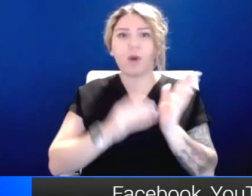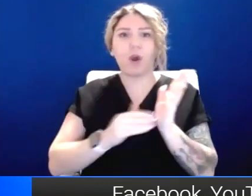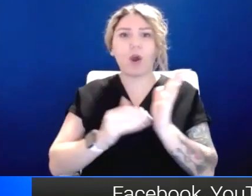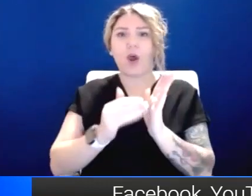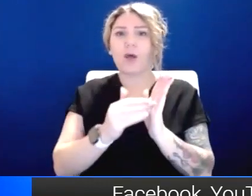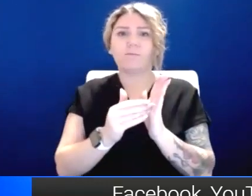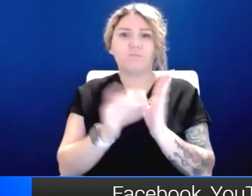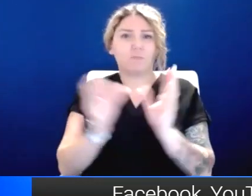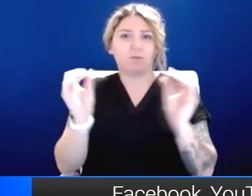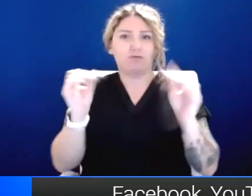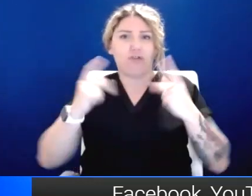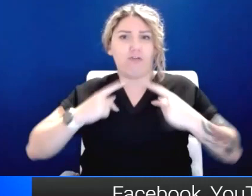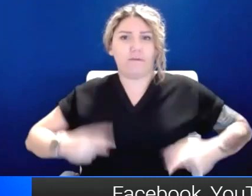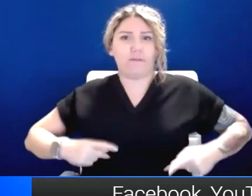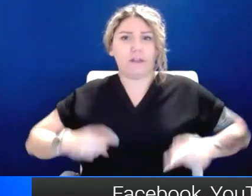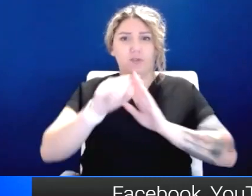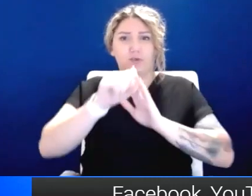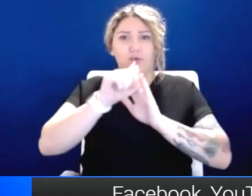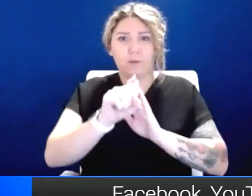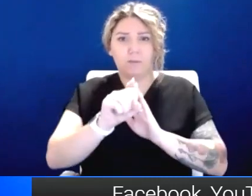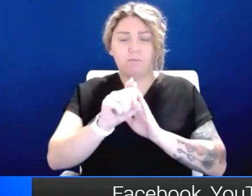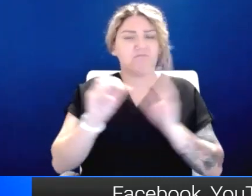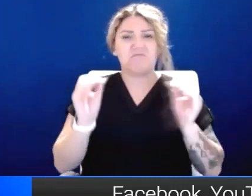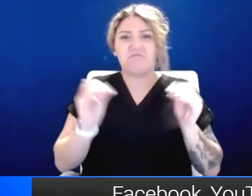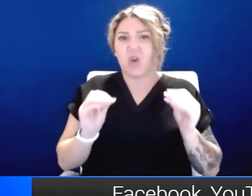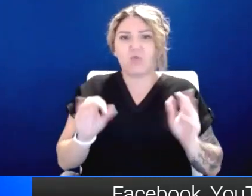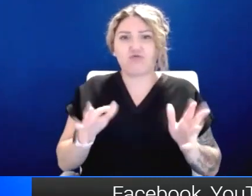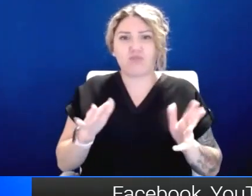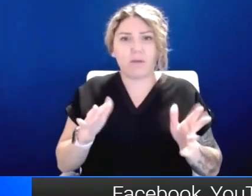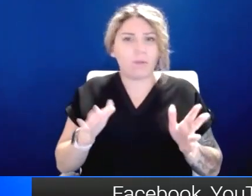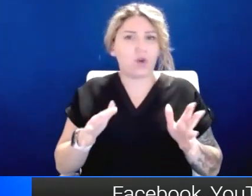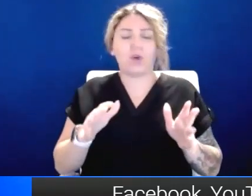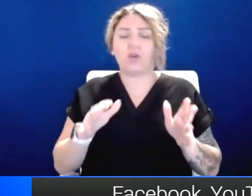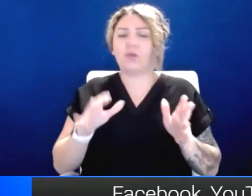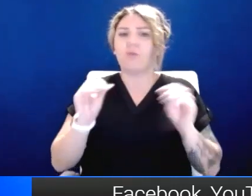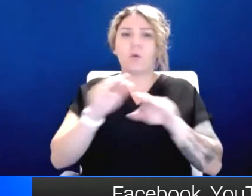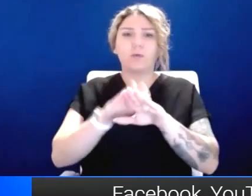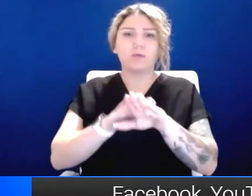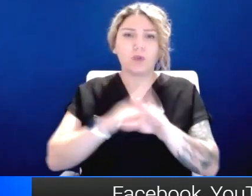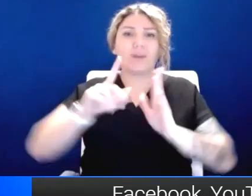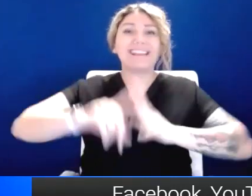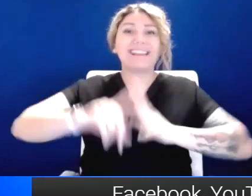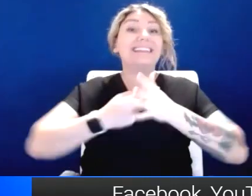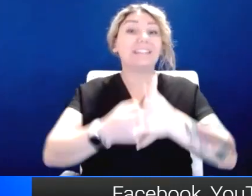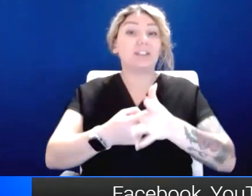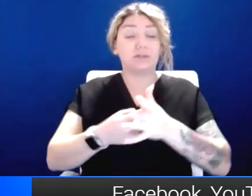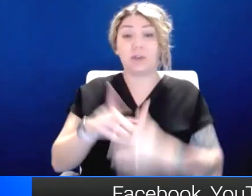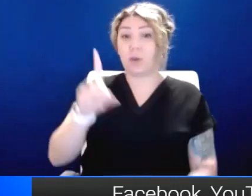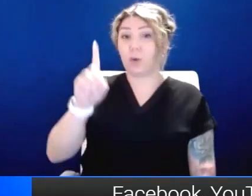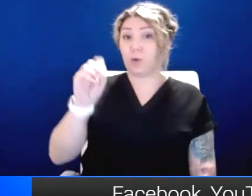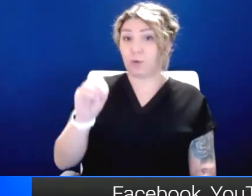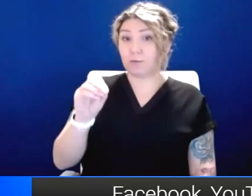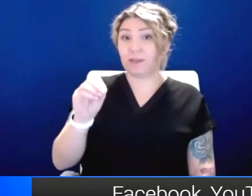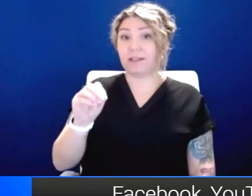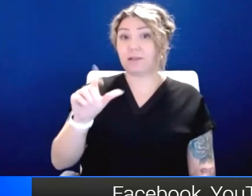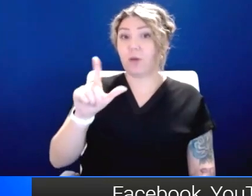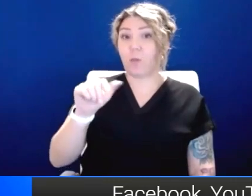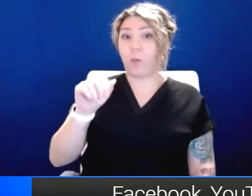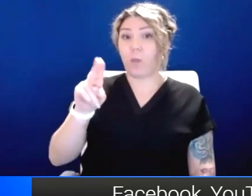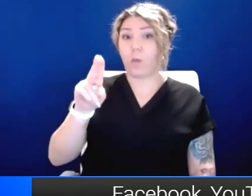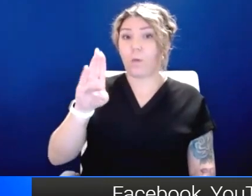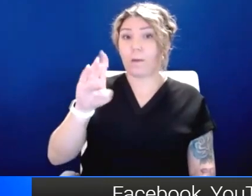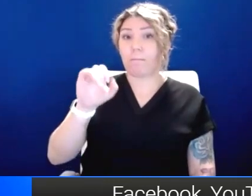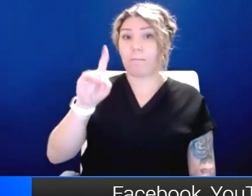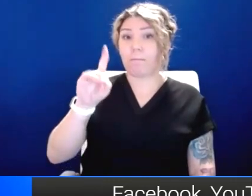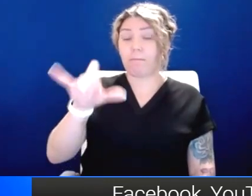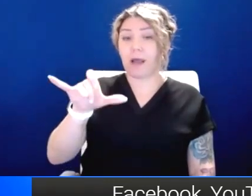physical symptoms. They don't have any tremor. They don't have any slowness initially. There is a disorder called Lewy body dementia, where often the symptoms